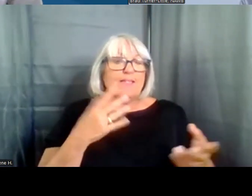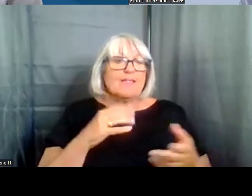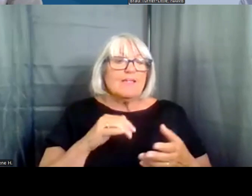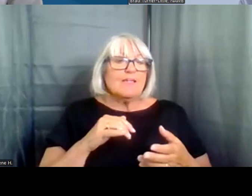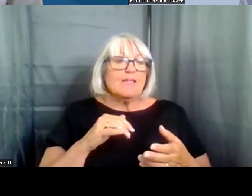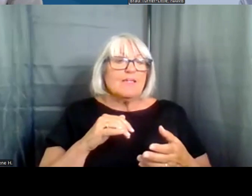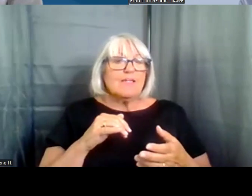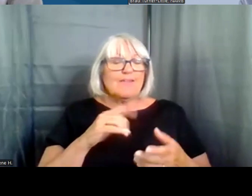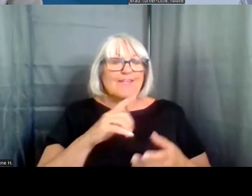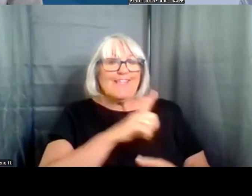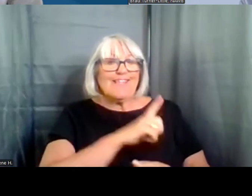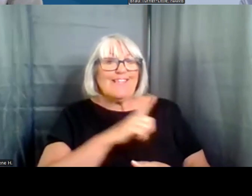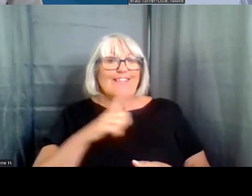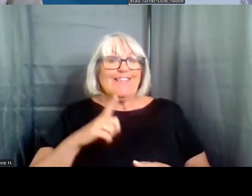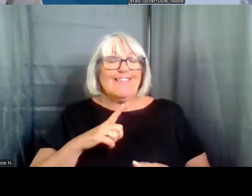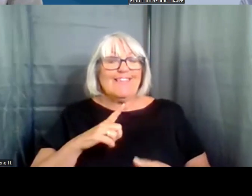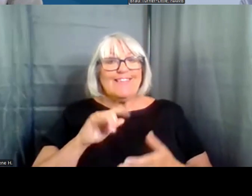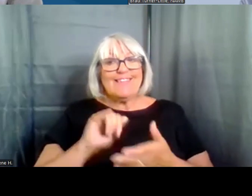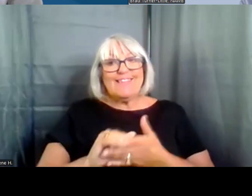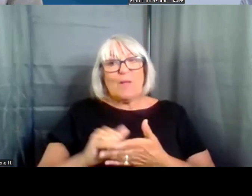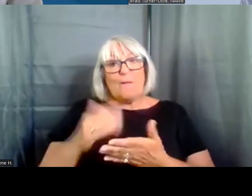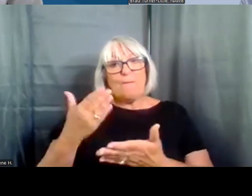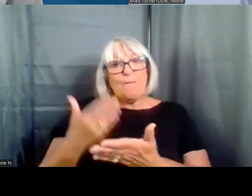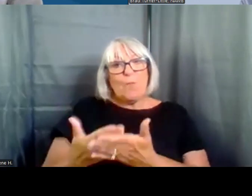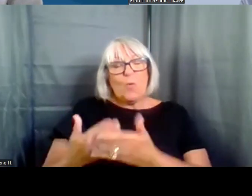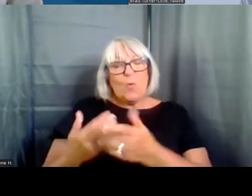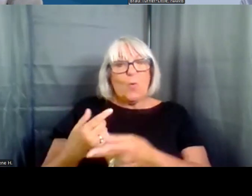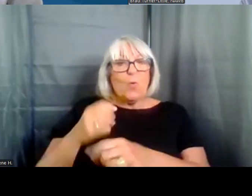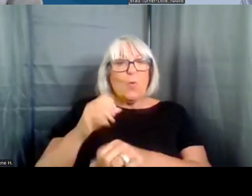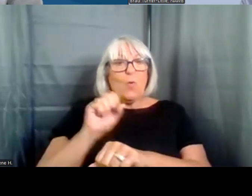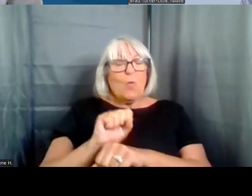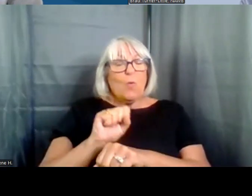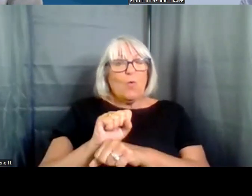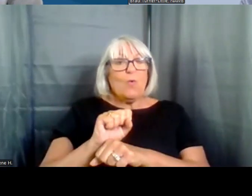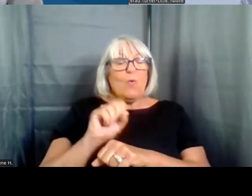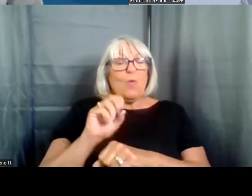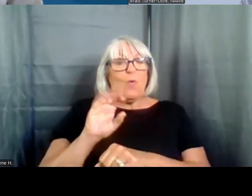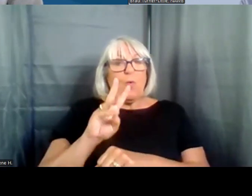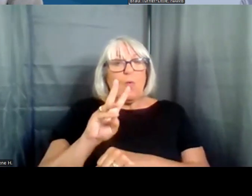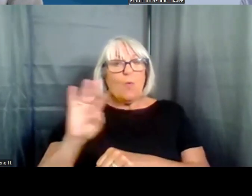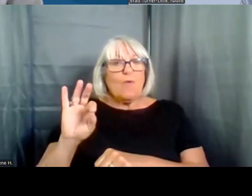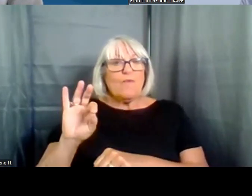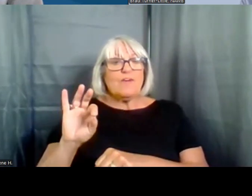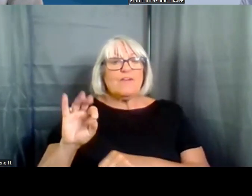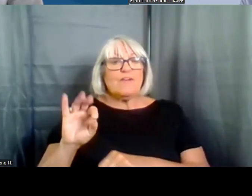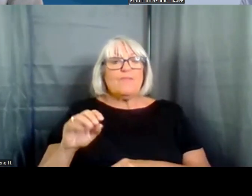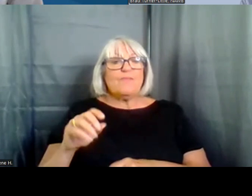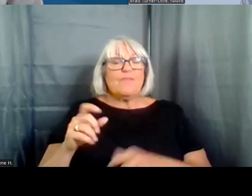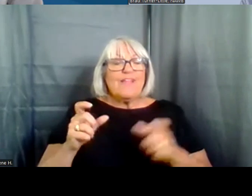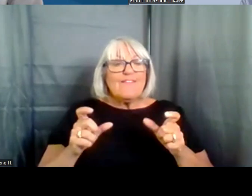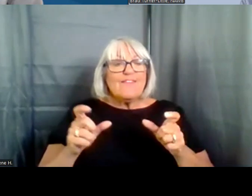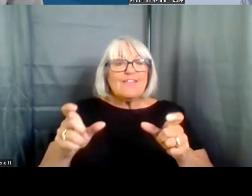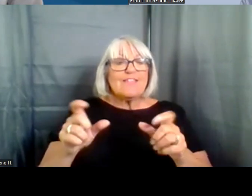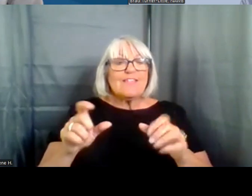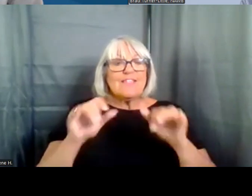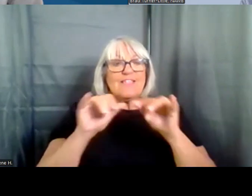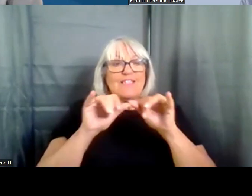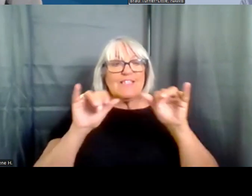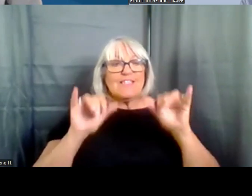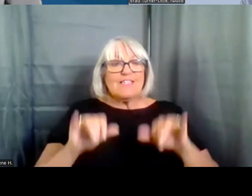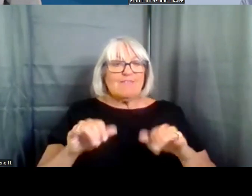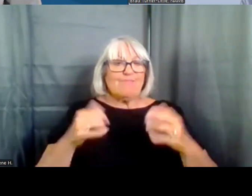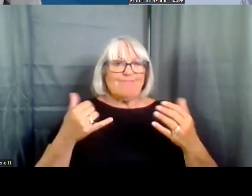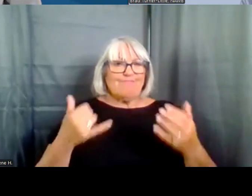The legislation that authorizes the workforce investment system, or the WIOA system, has been expired for the last 5